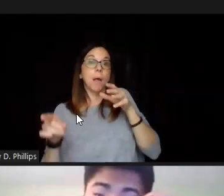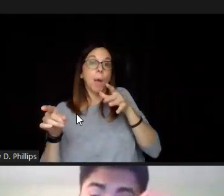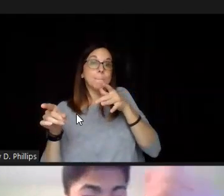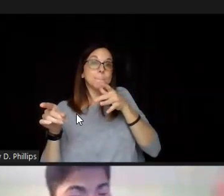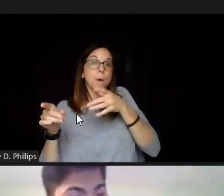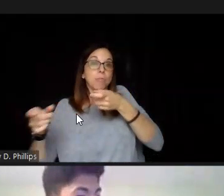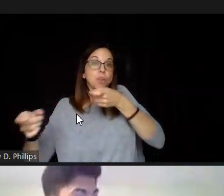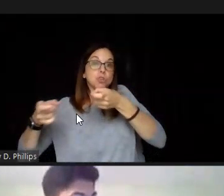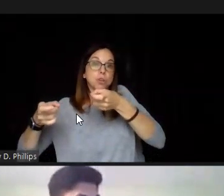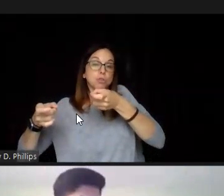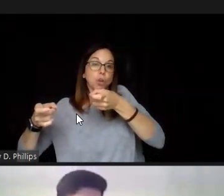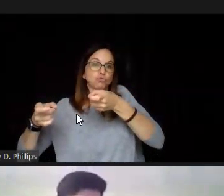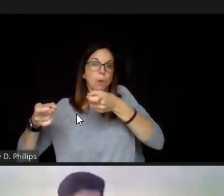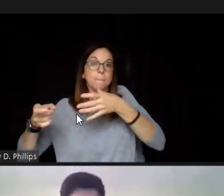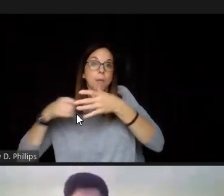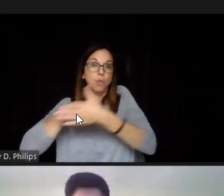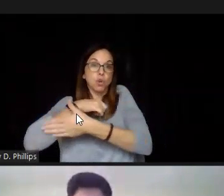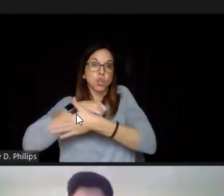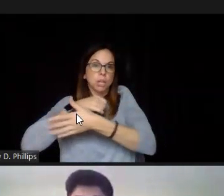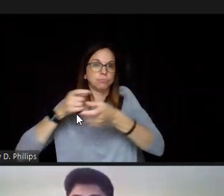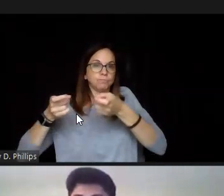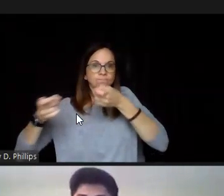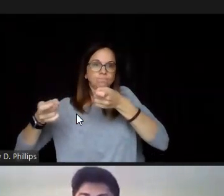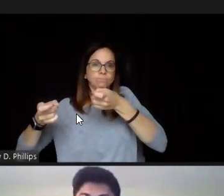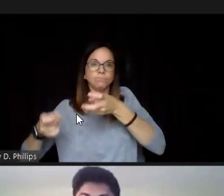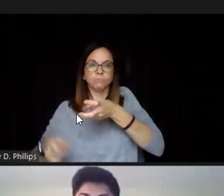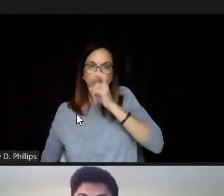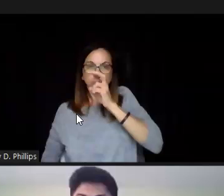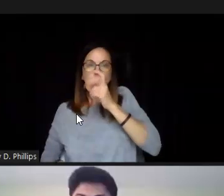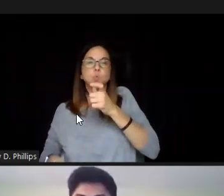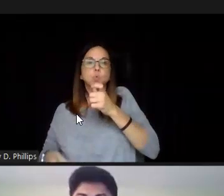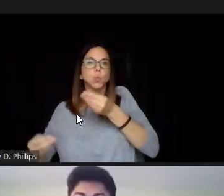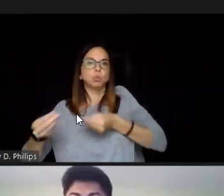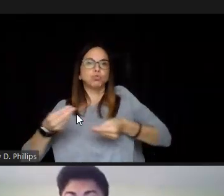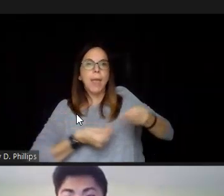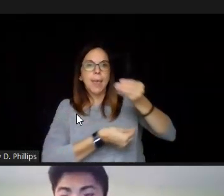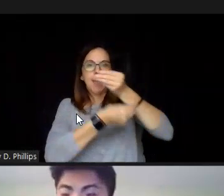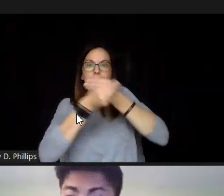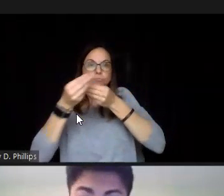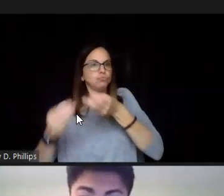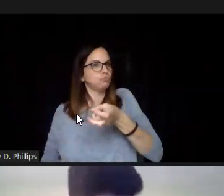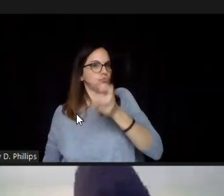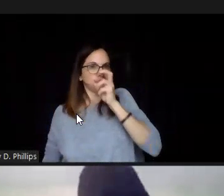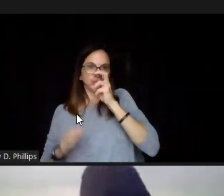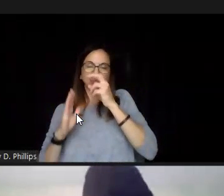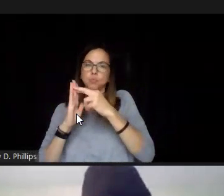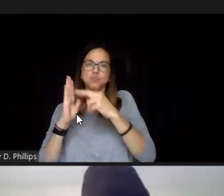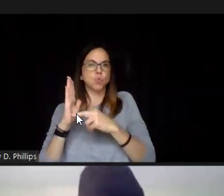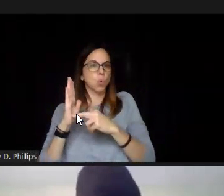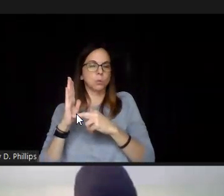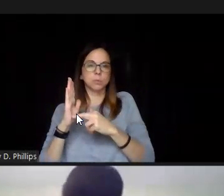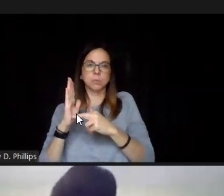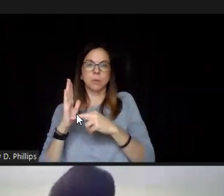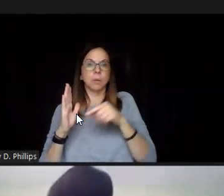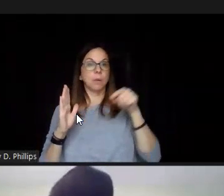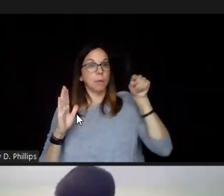very strictly who the colonies could trade with. So there were strict rules in place that required